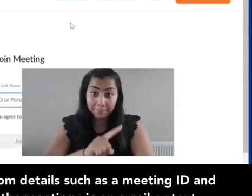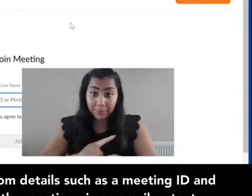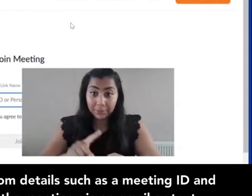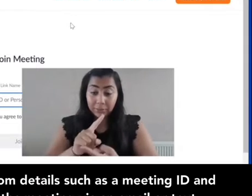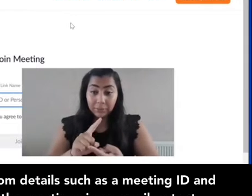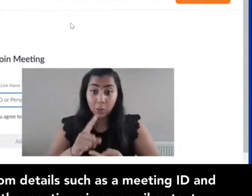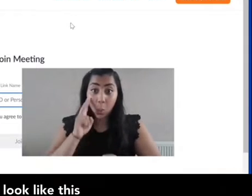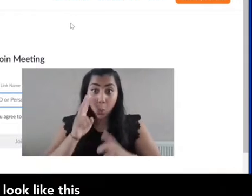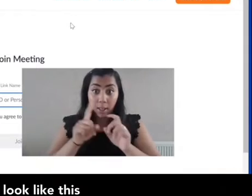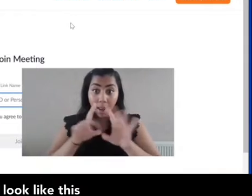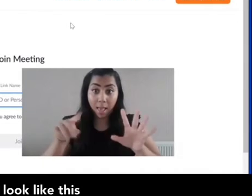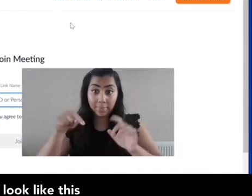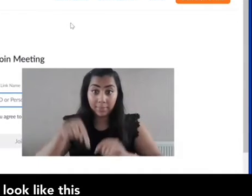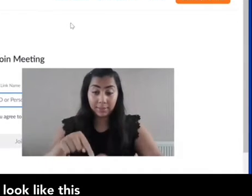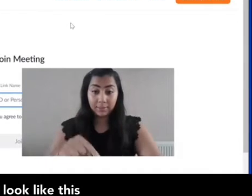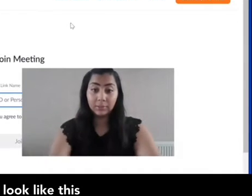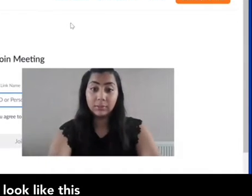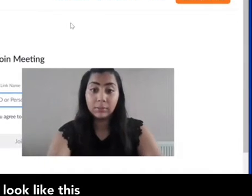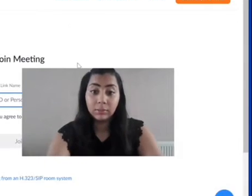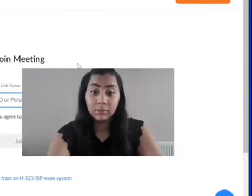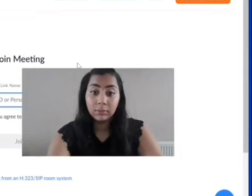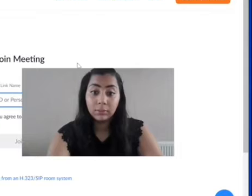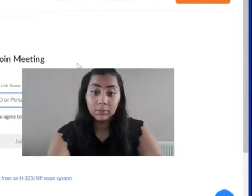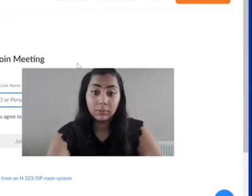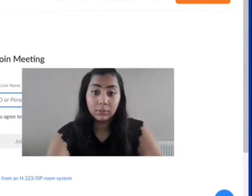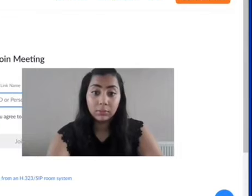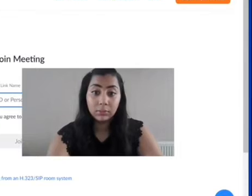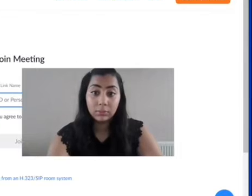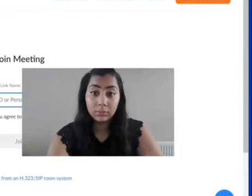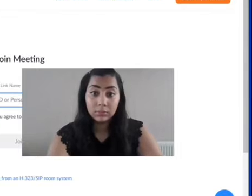a text. It will look like this.